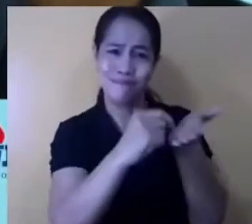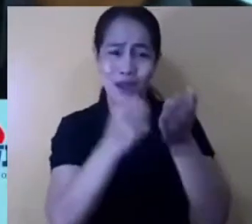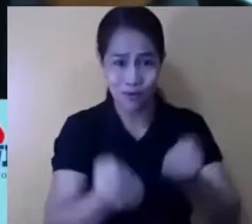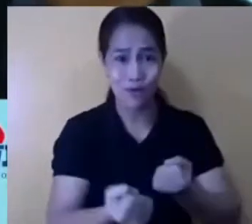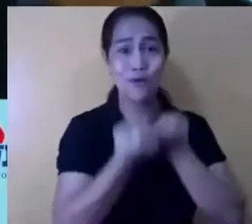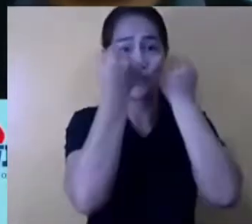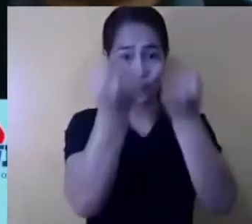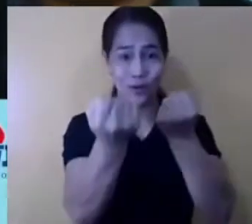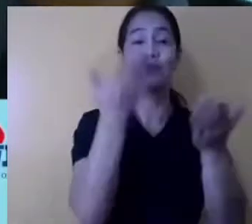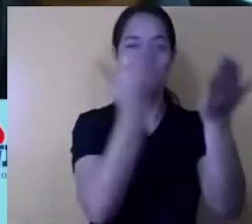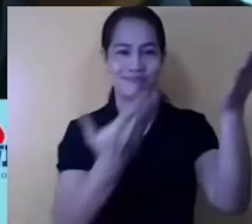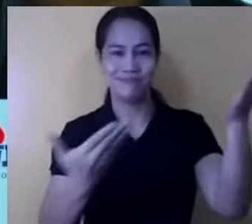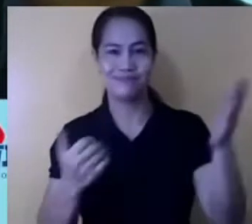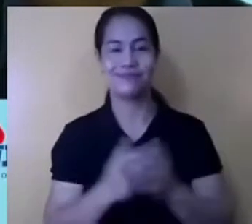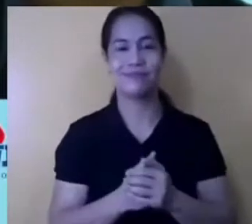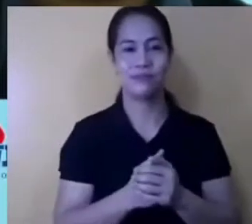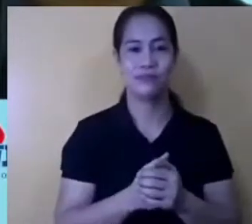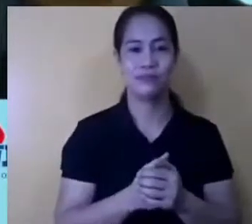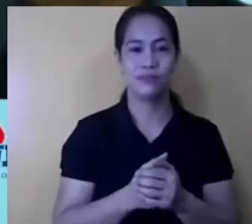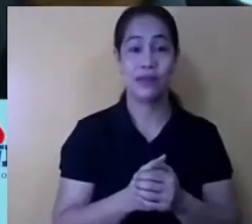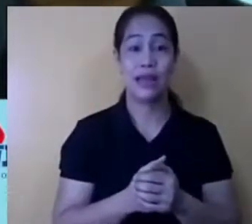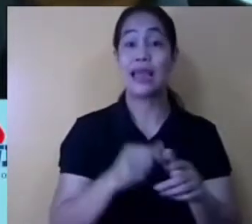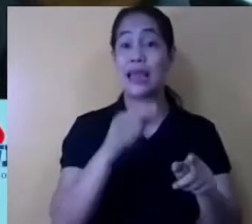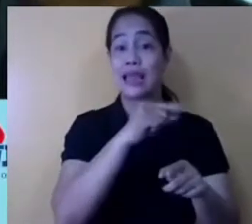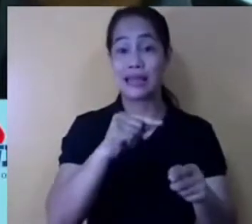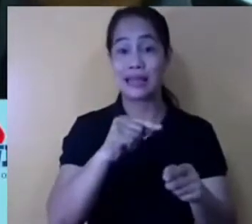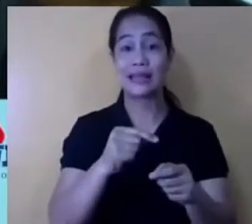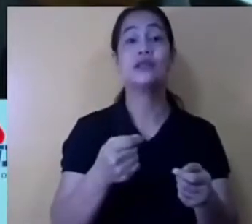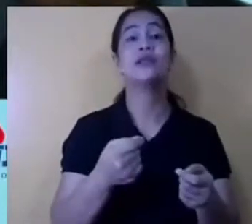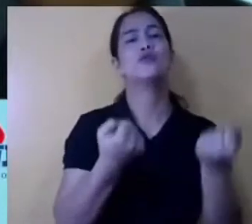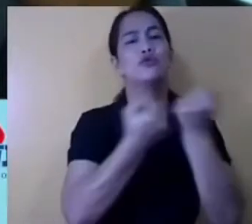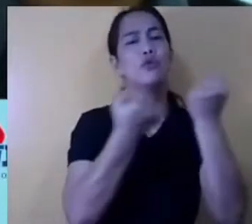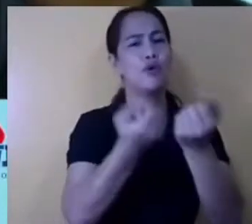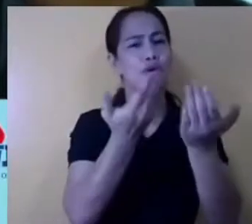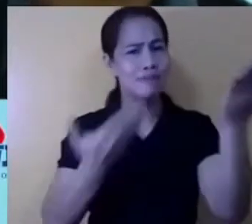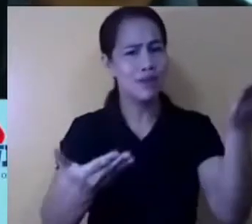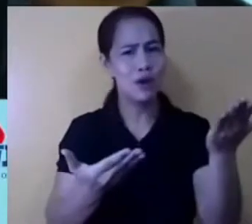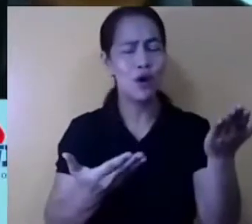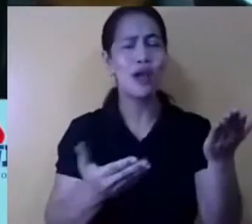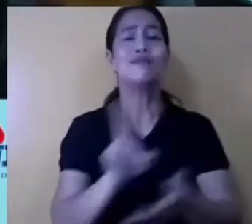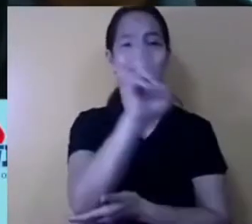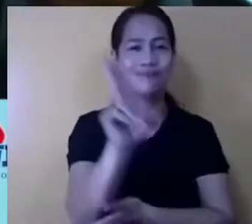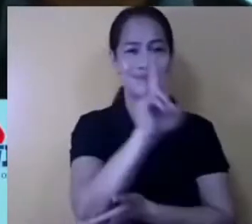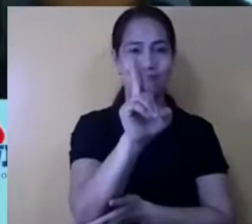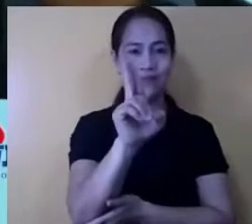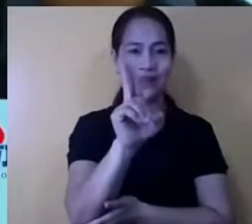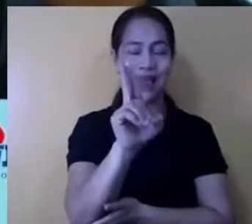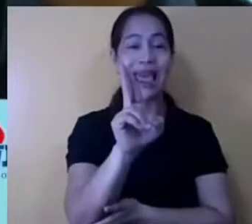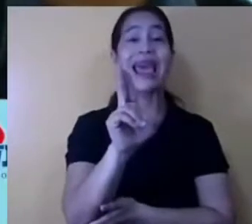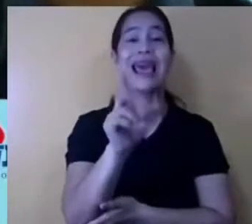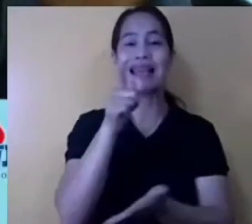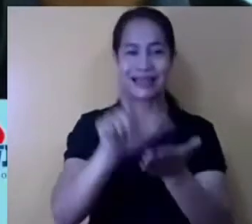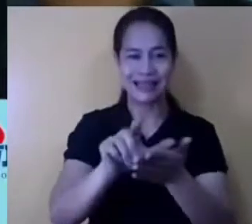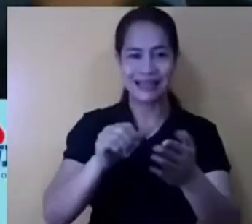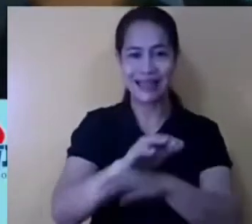one's contribution to the material. And this supplementary material should also be used in the lesson delivery, highlighting